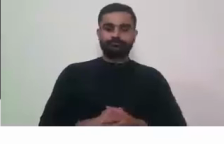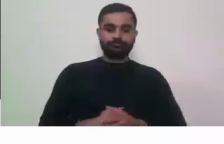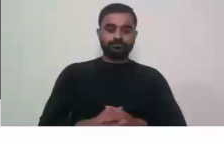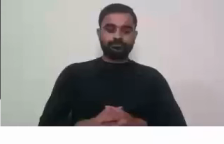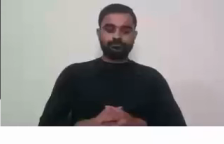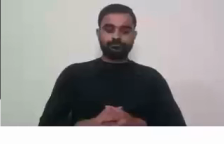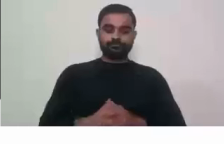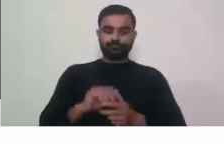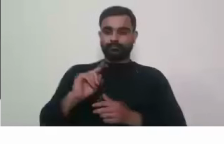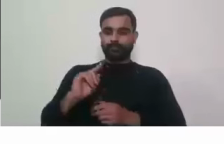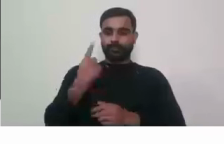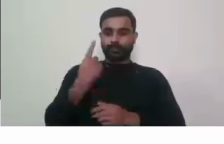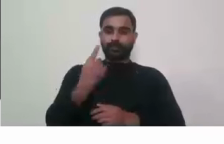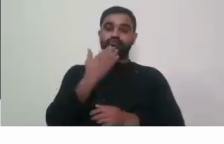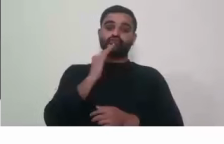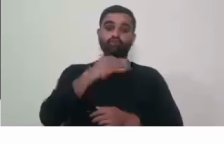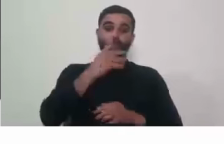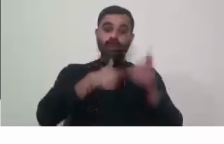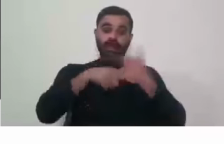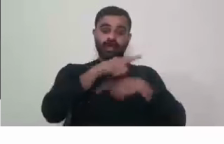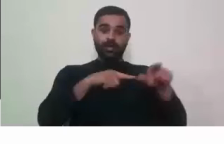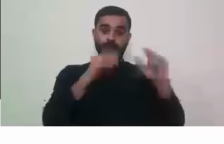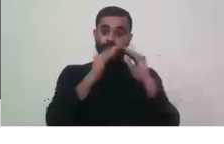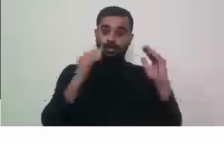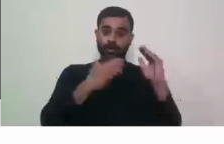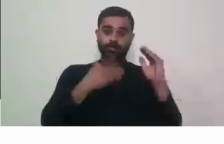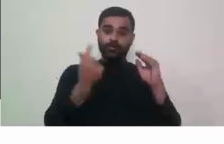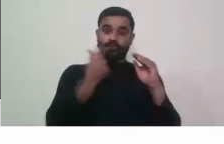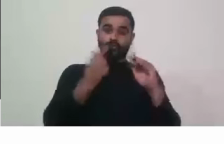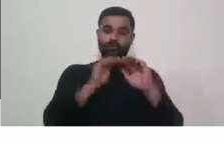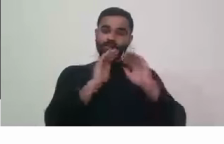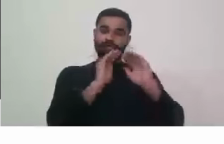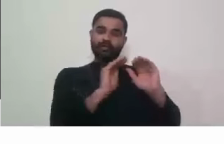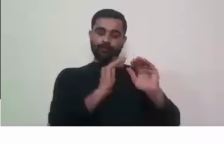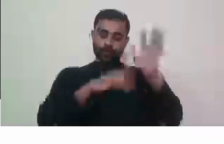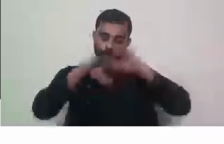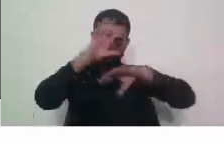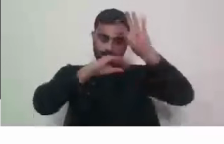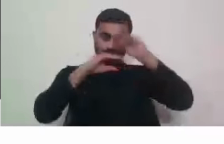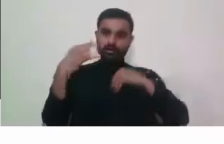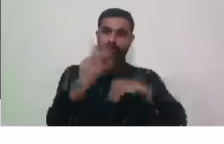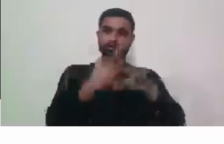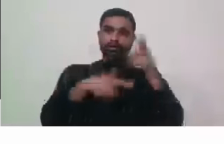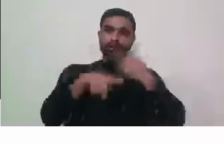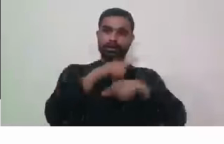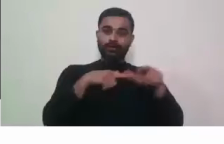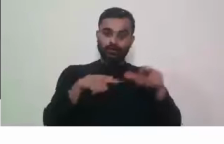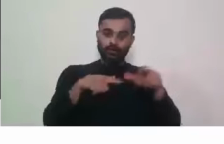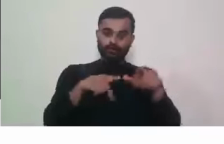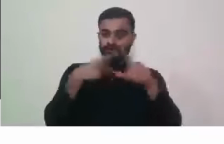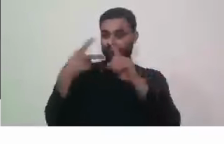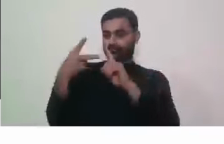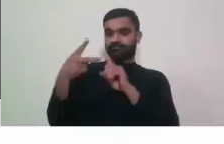The first one, student language, home language, we use it as a support to learn new language. Second